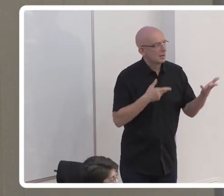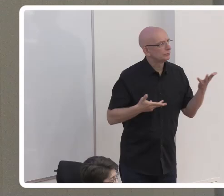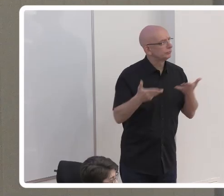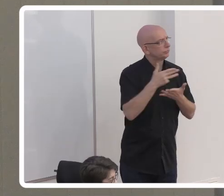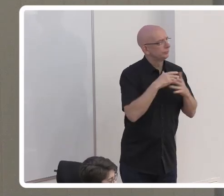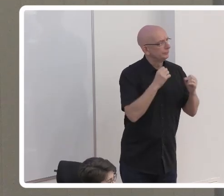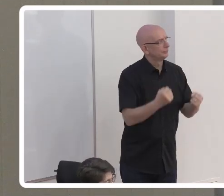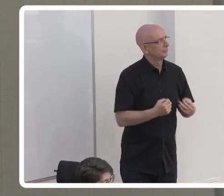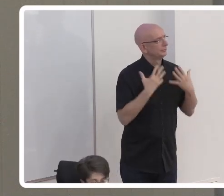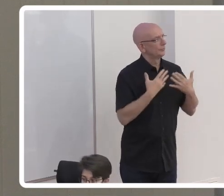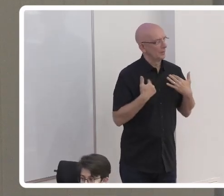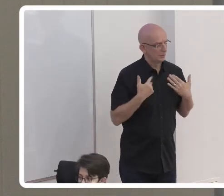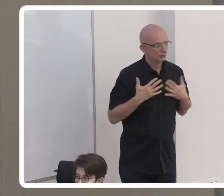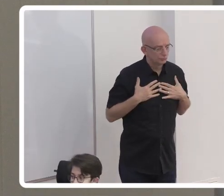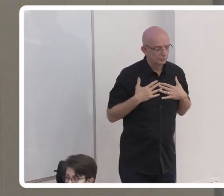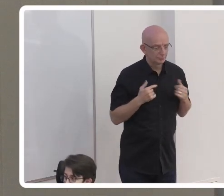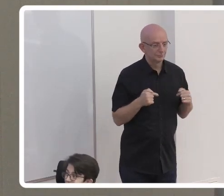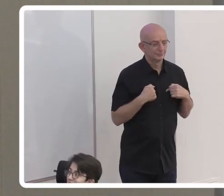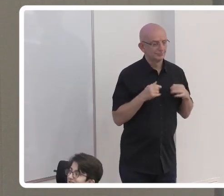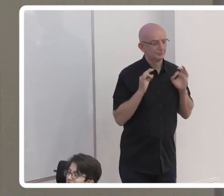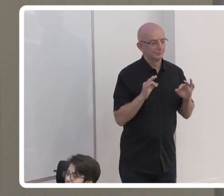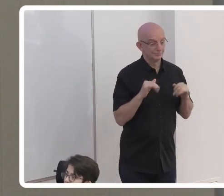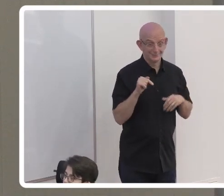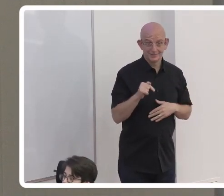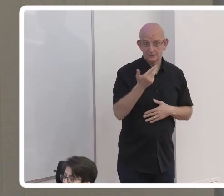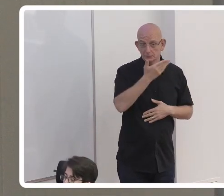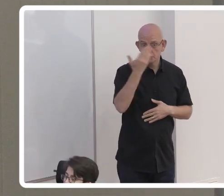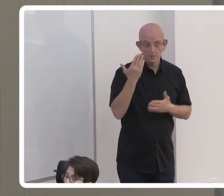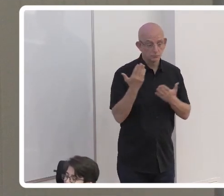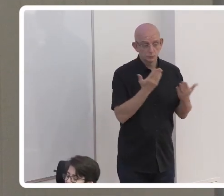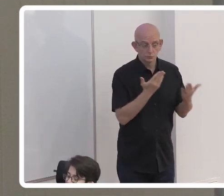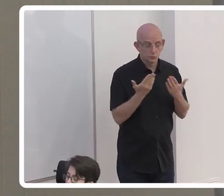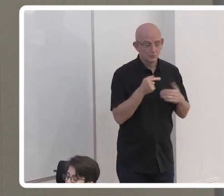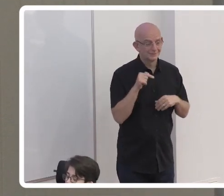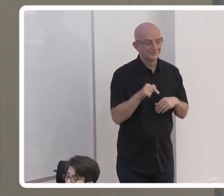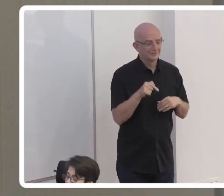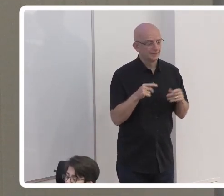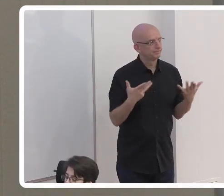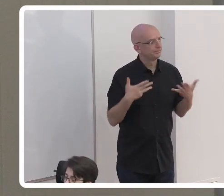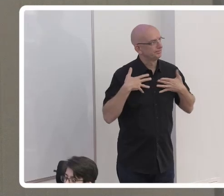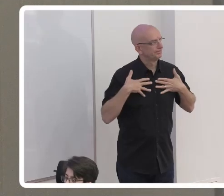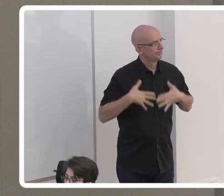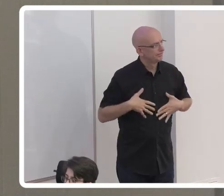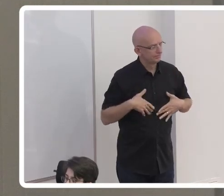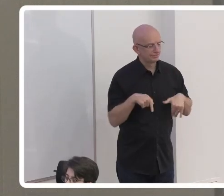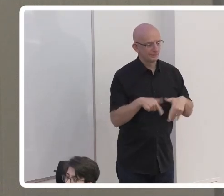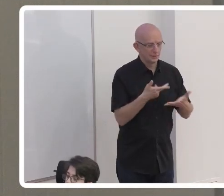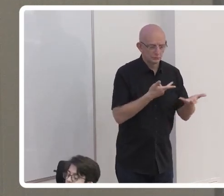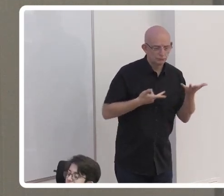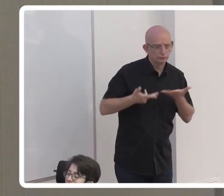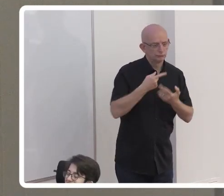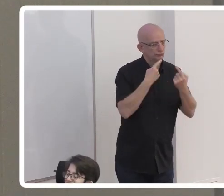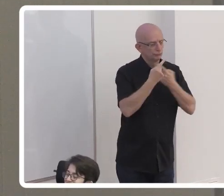of the side conversations that we have in the different spaces over tea,